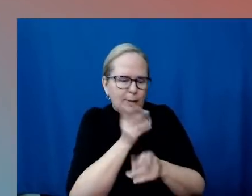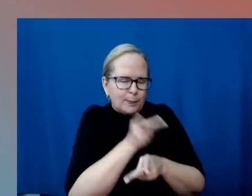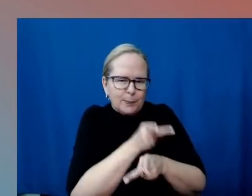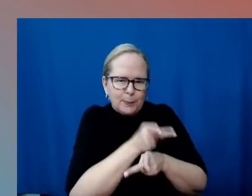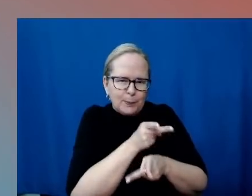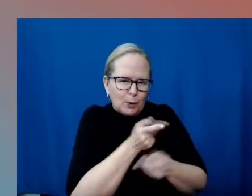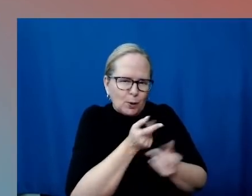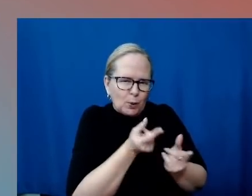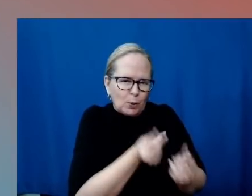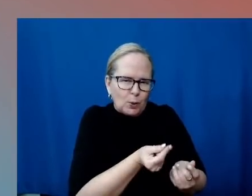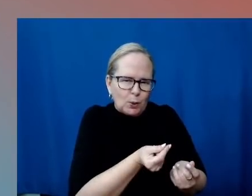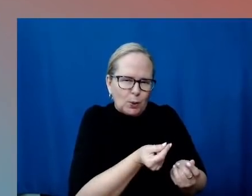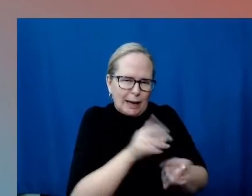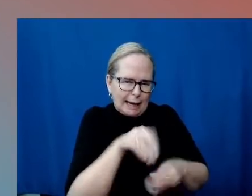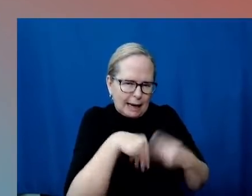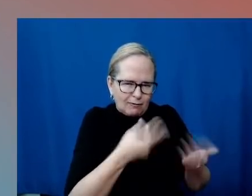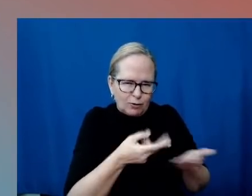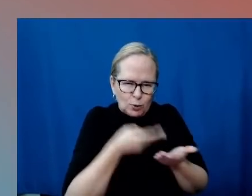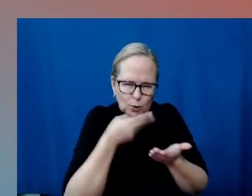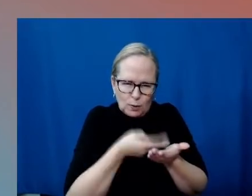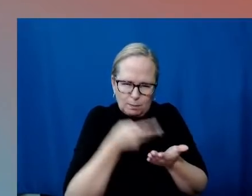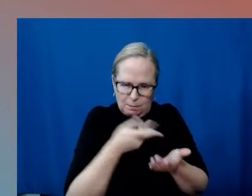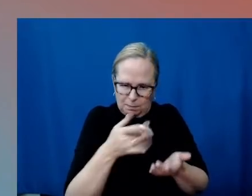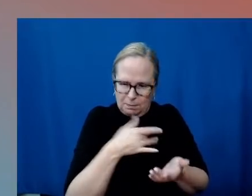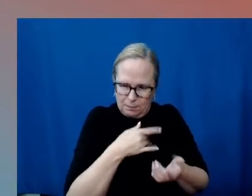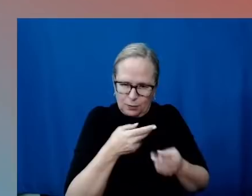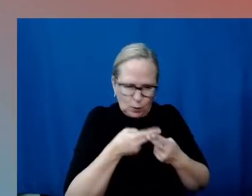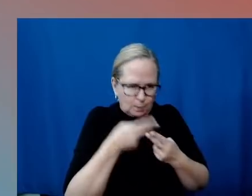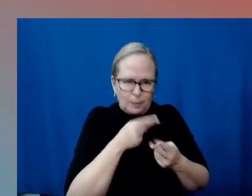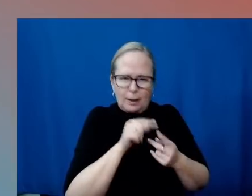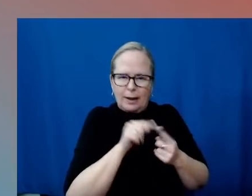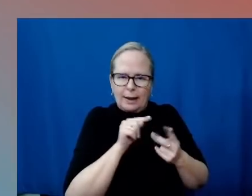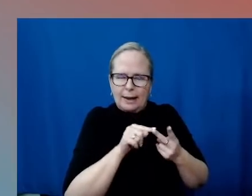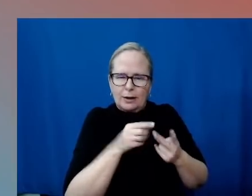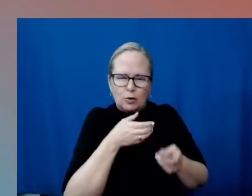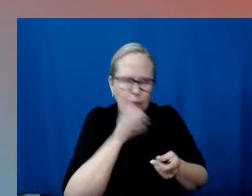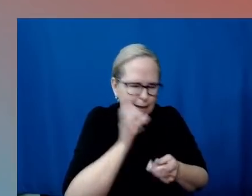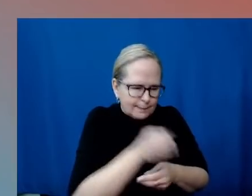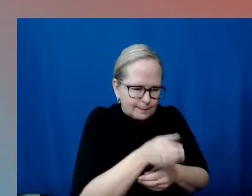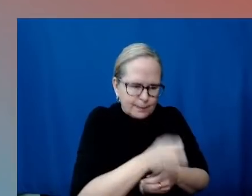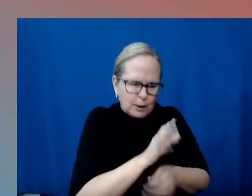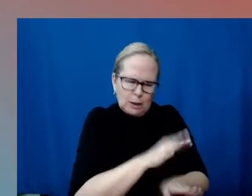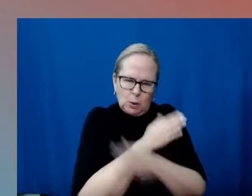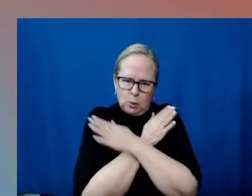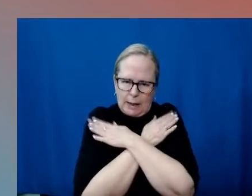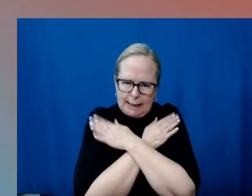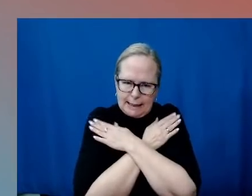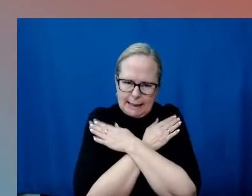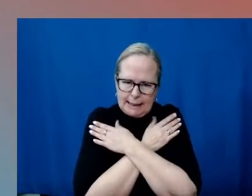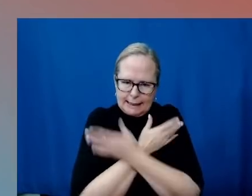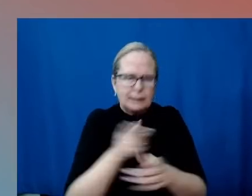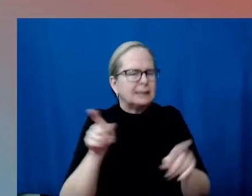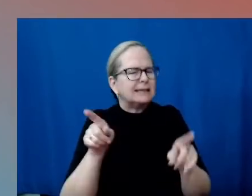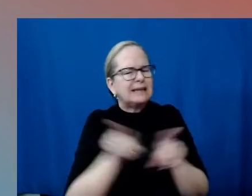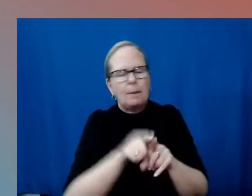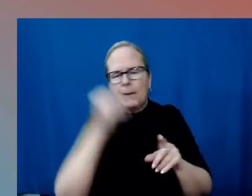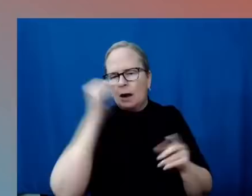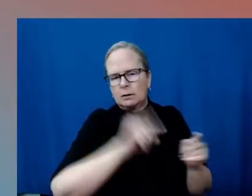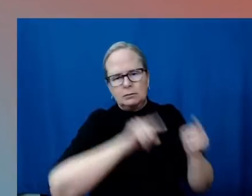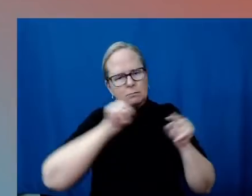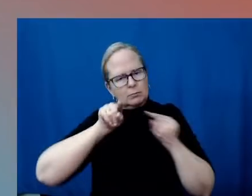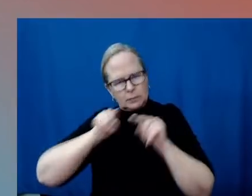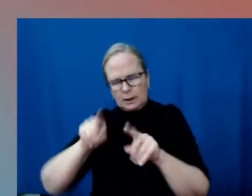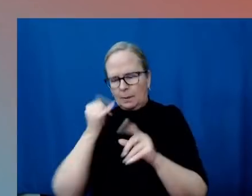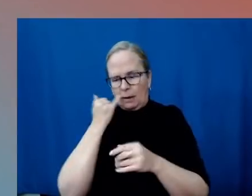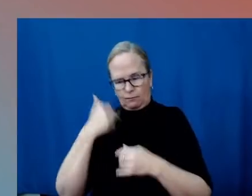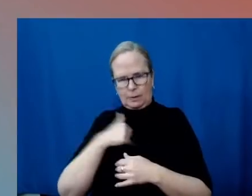fluids, get Tylenol, Advil, and rest. And that's for, you know, the people that don't need to come to hospital. The warning signs